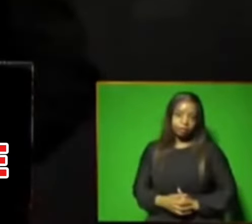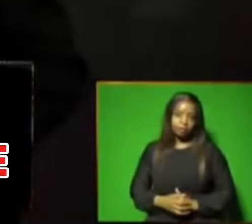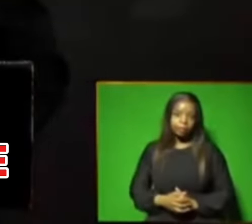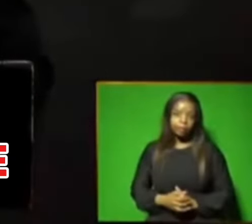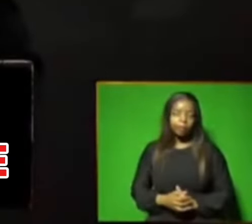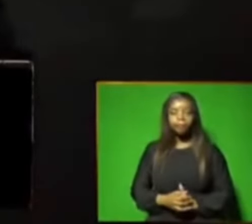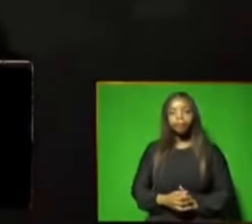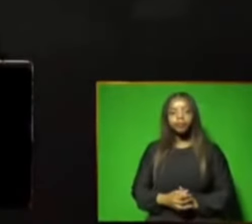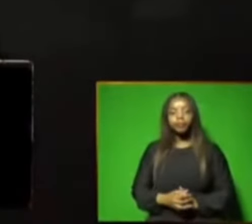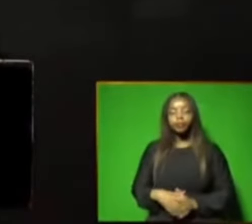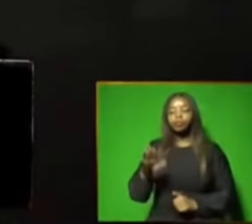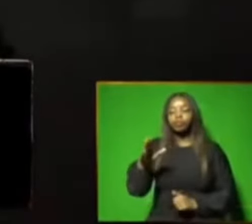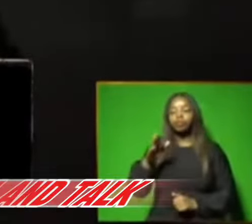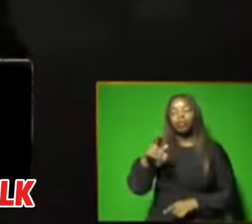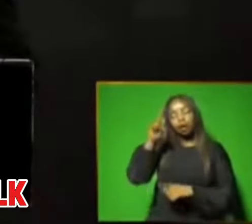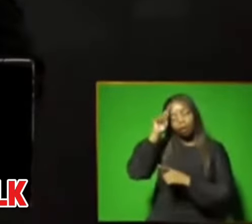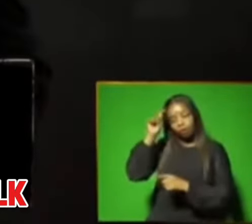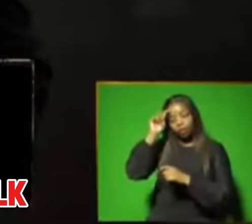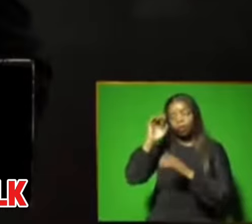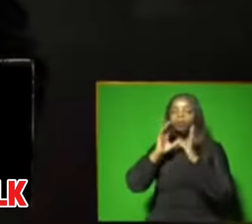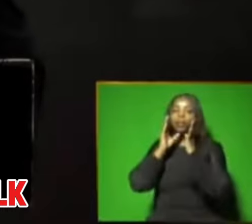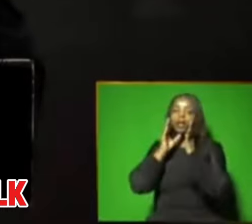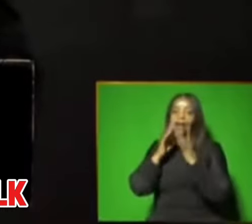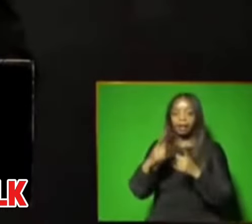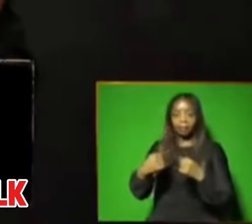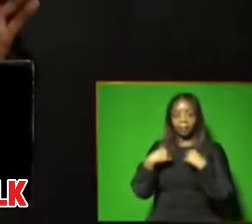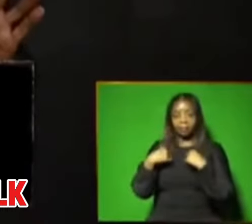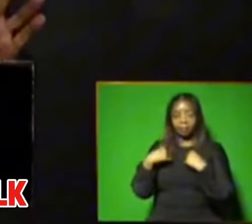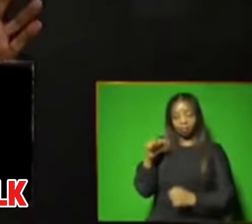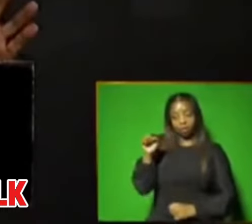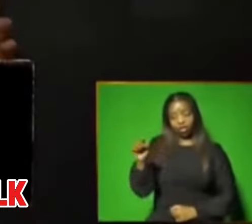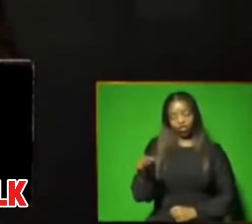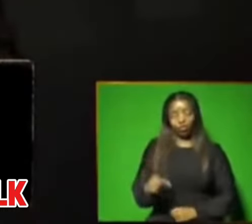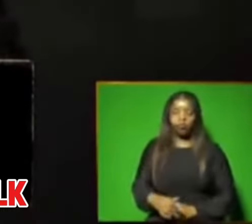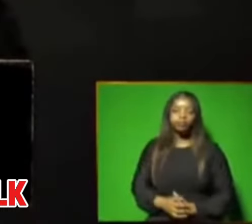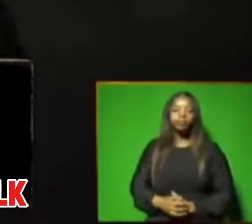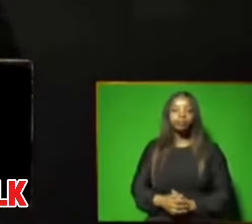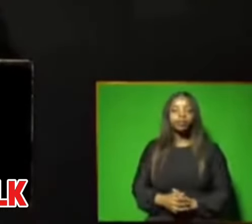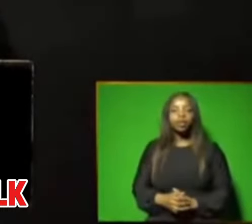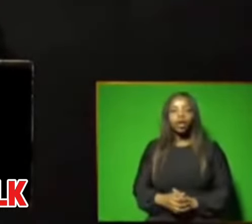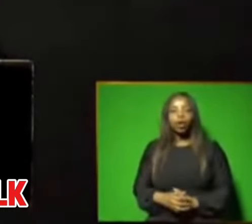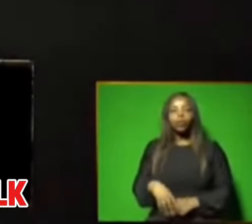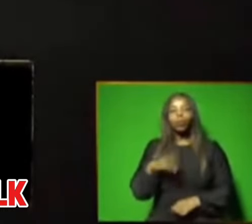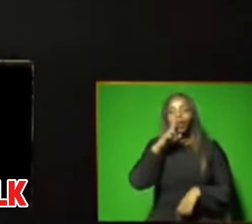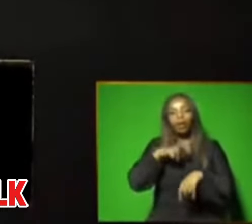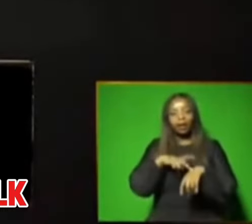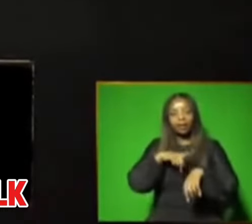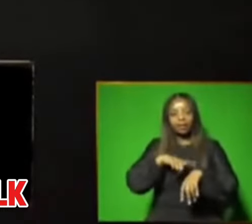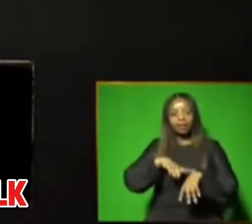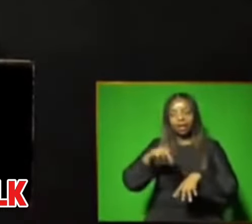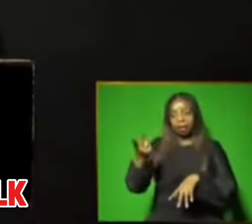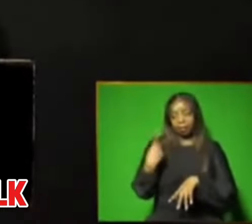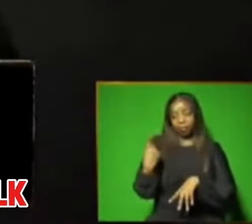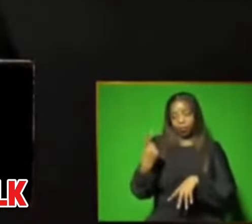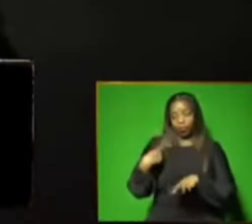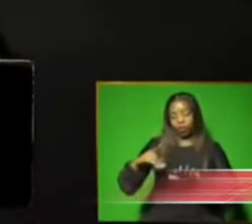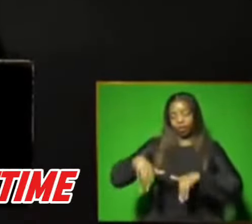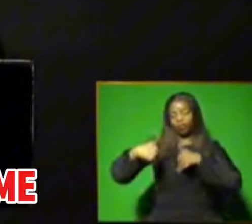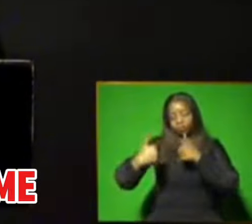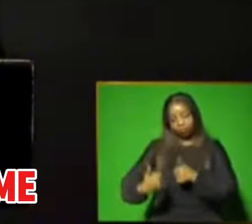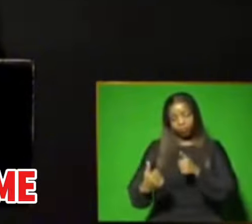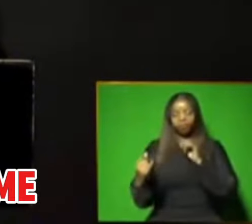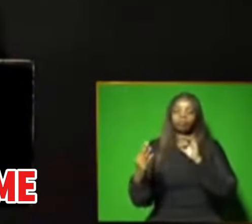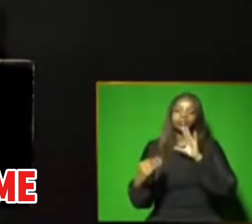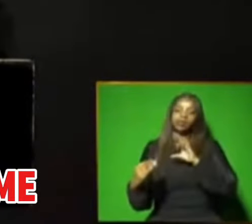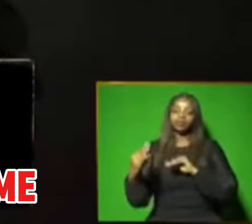nale wena re na lo hwetsa nako ya hore re dule fatshe re bolele ke nya ka